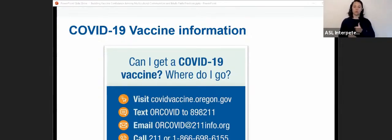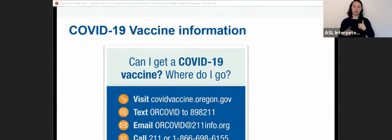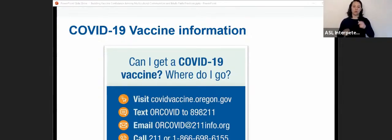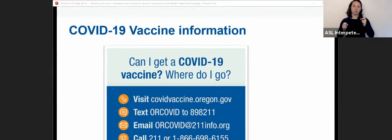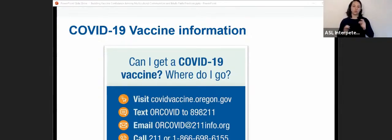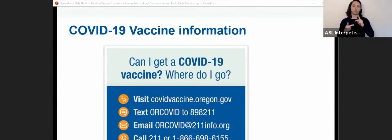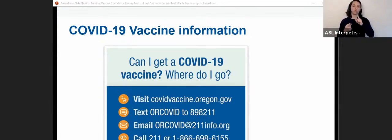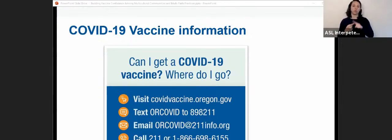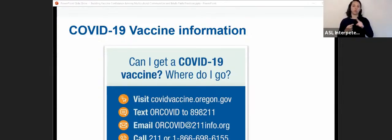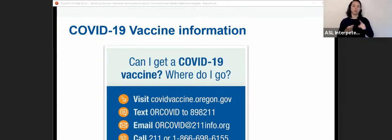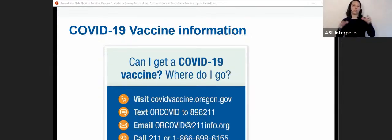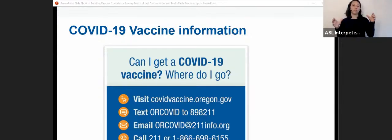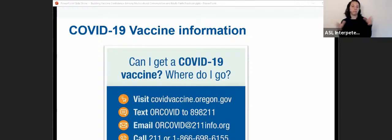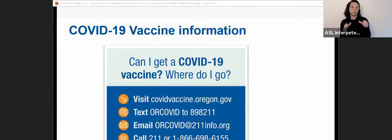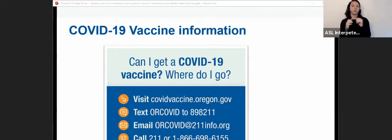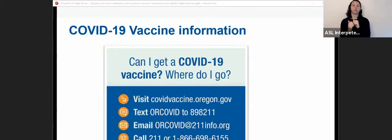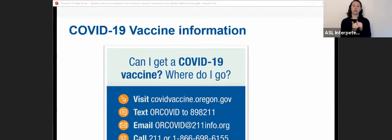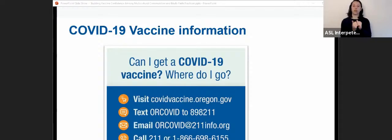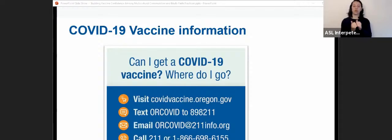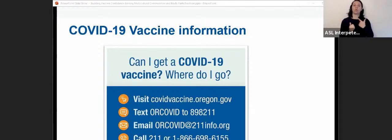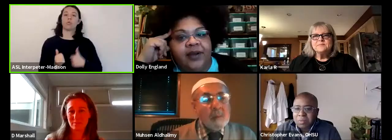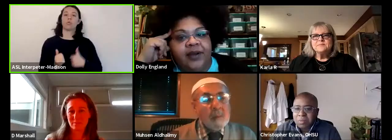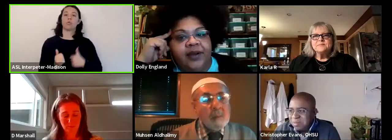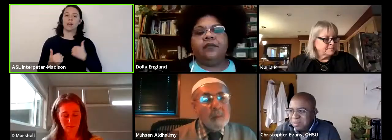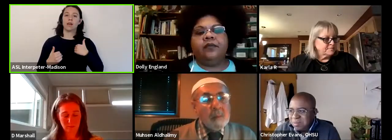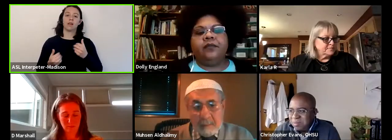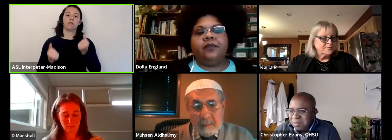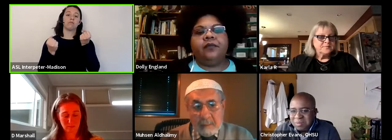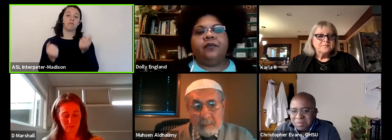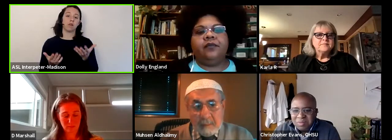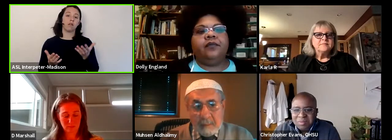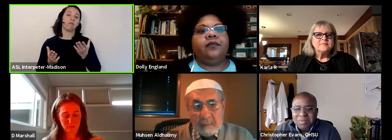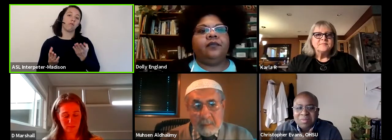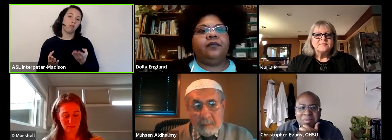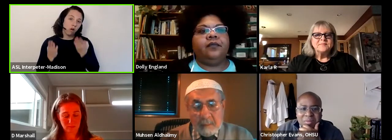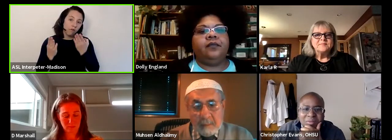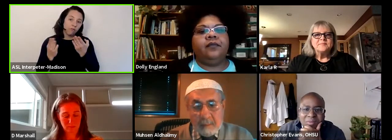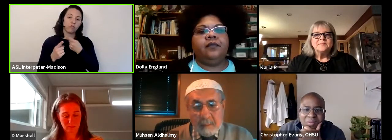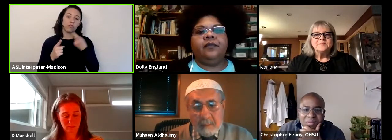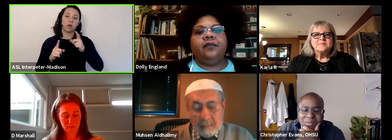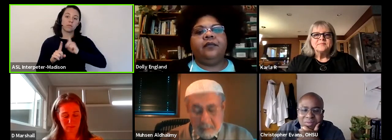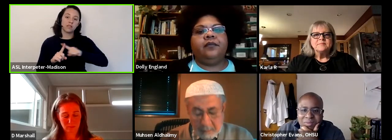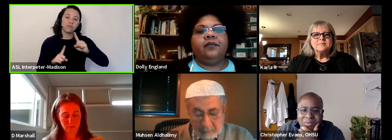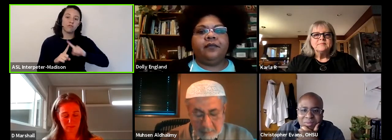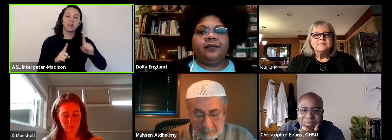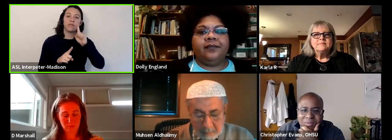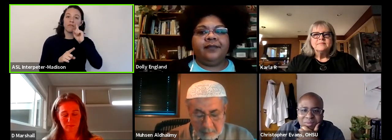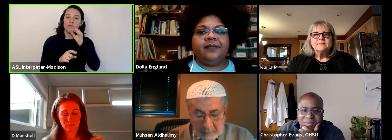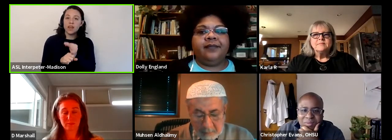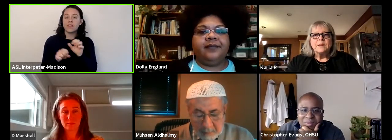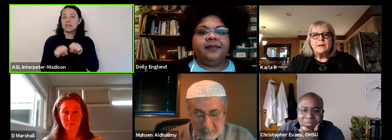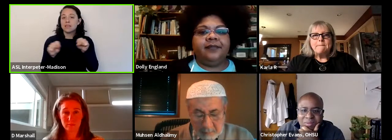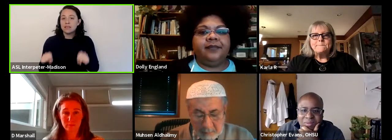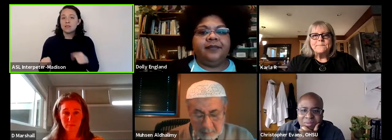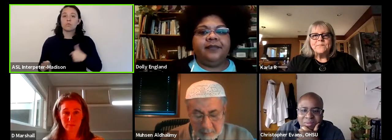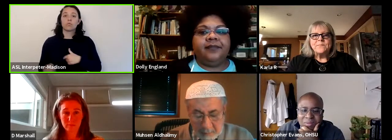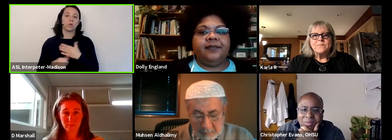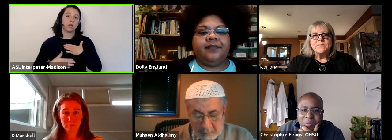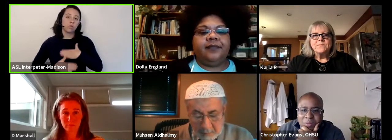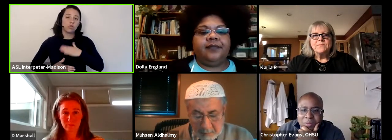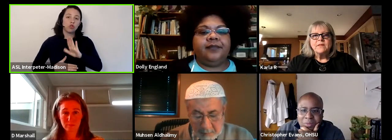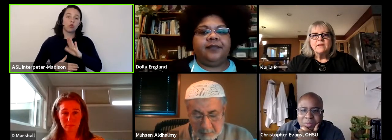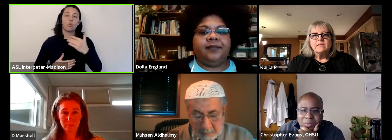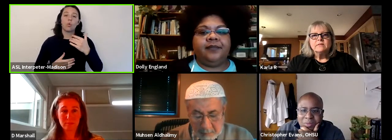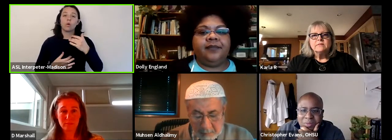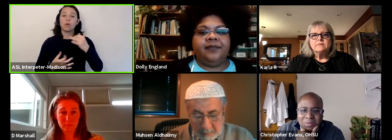all come together. We have had a number of offerings from different faith systems. We truly appreciate your input. We